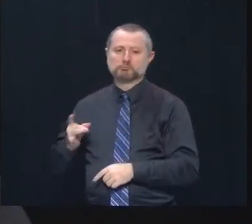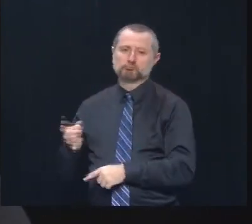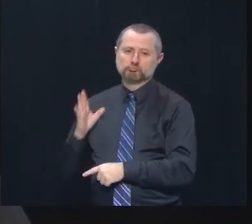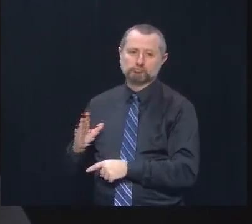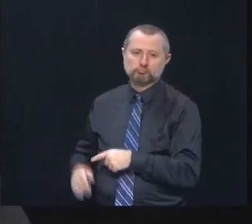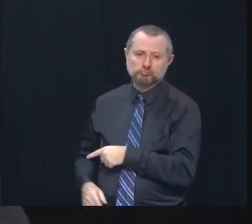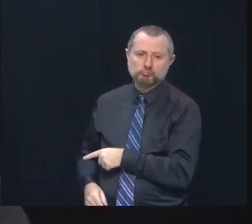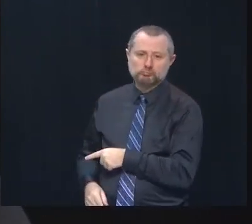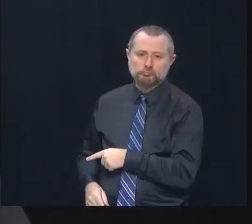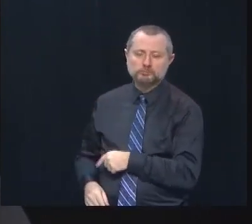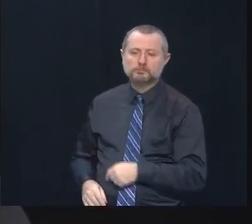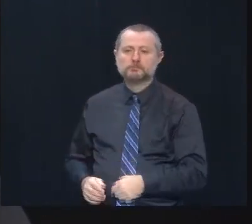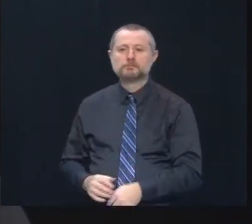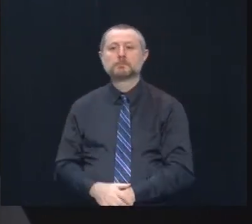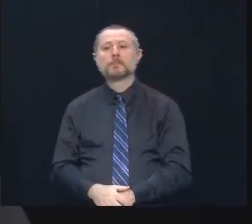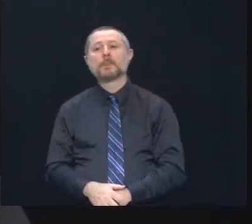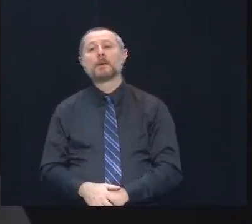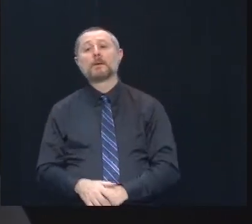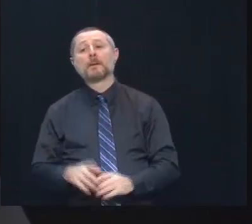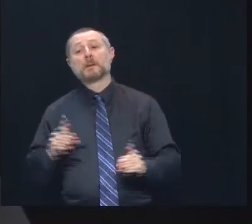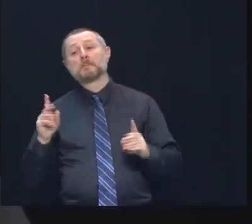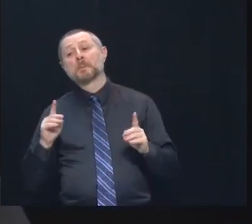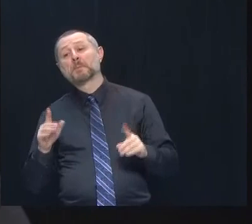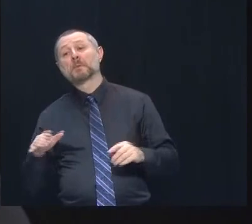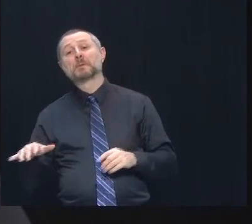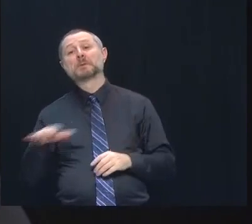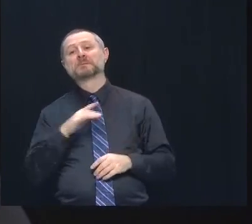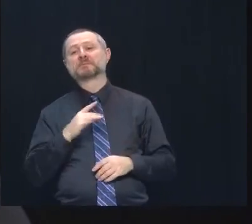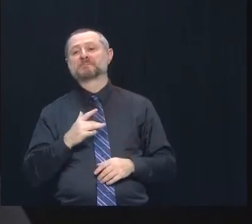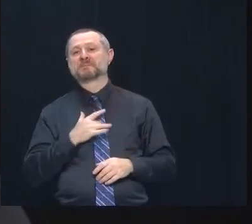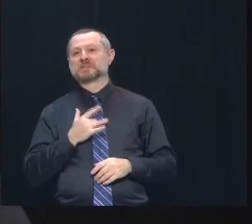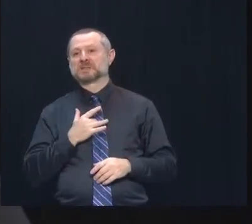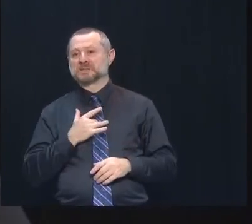much, did people feel it